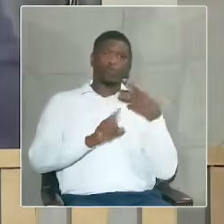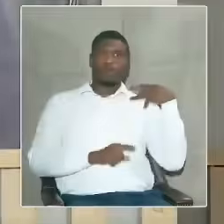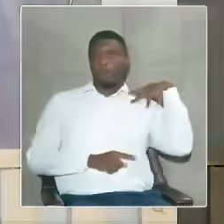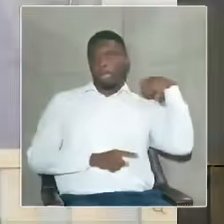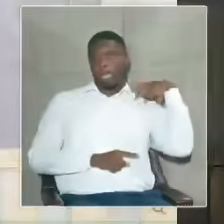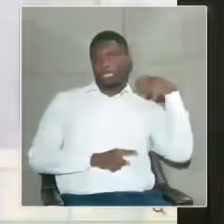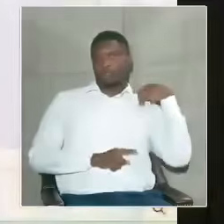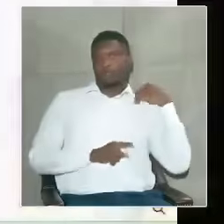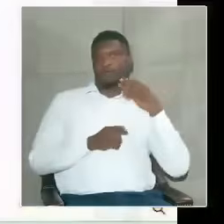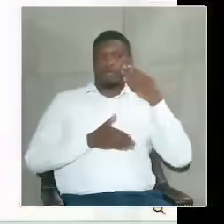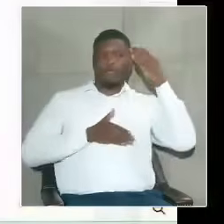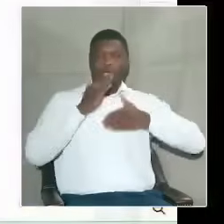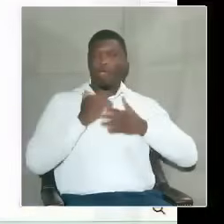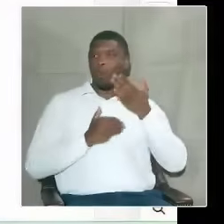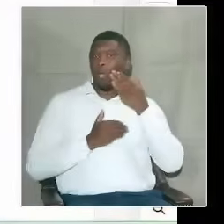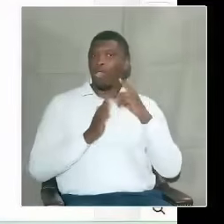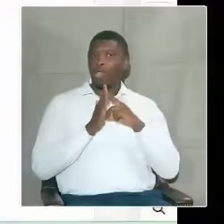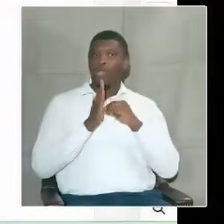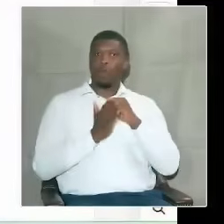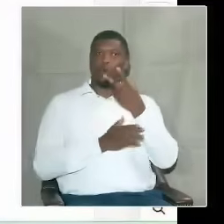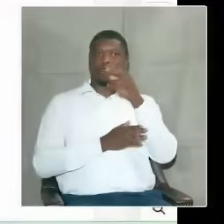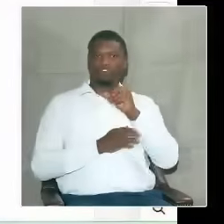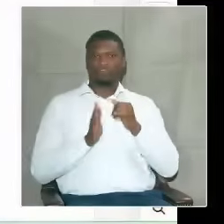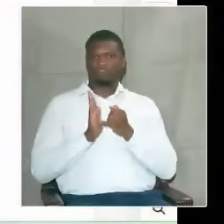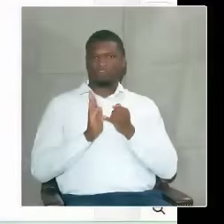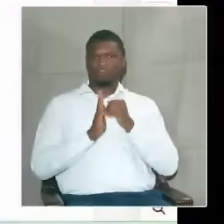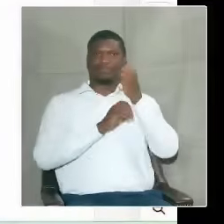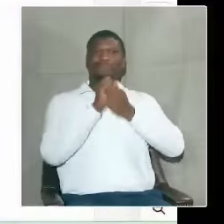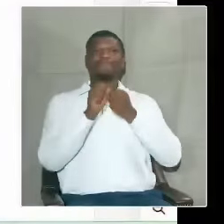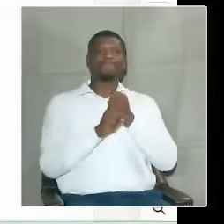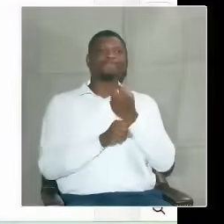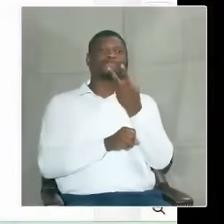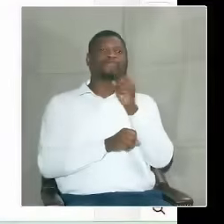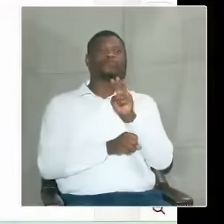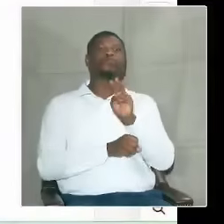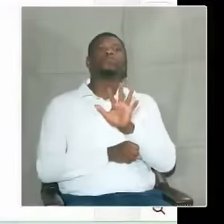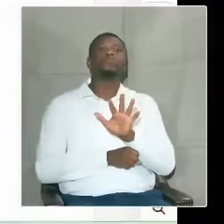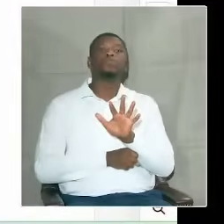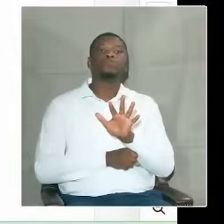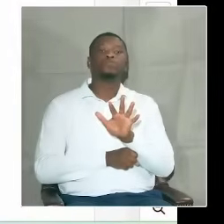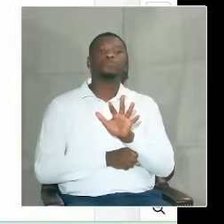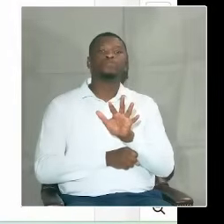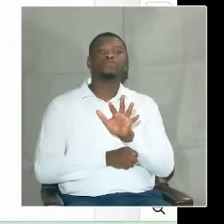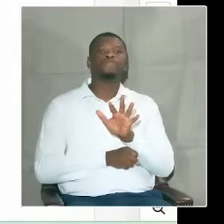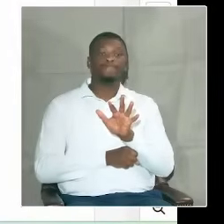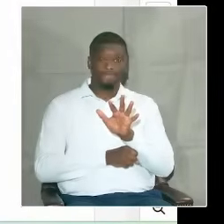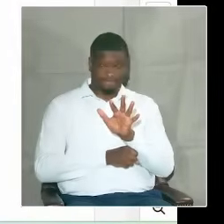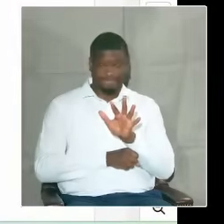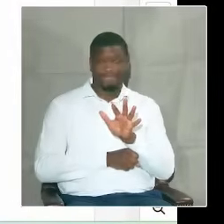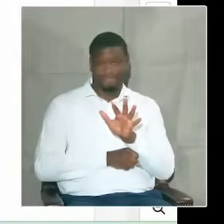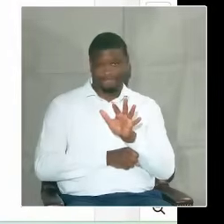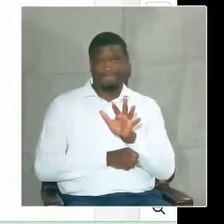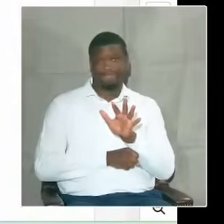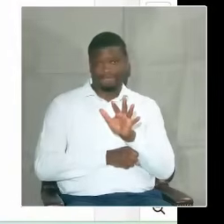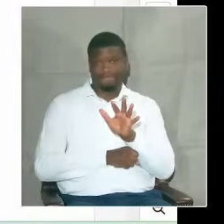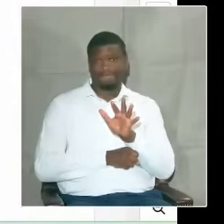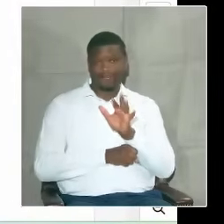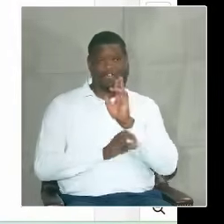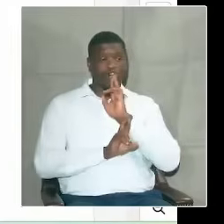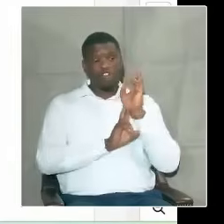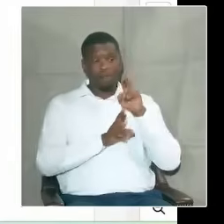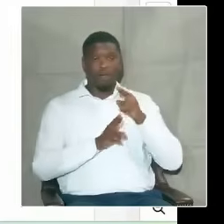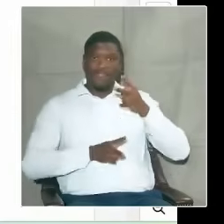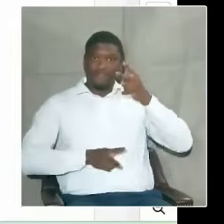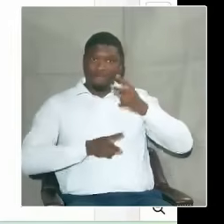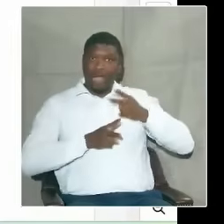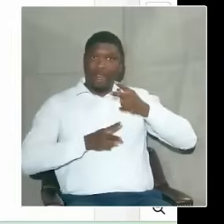the 20th of January 2025. The final and closing report must be